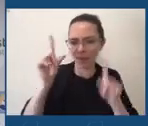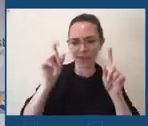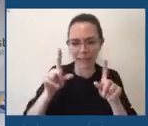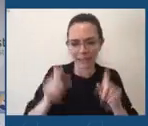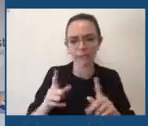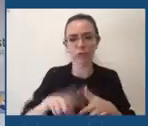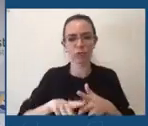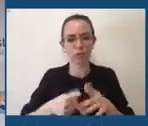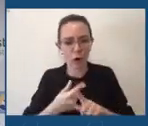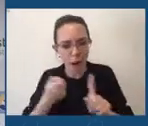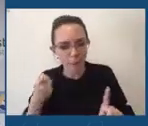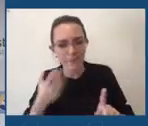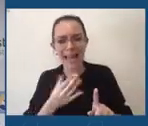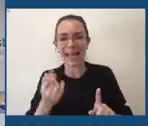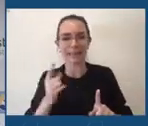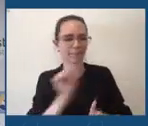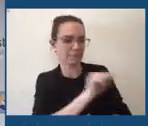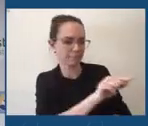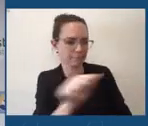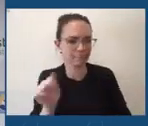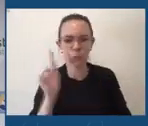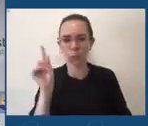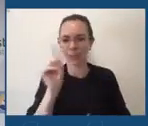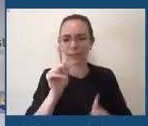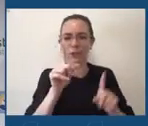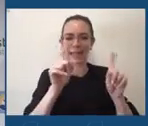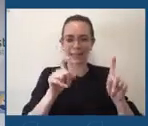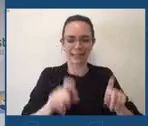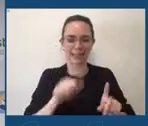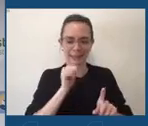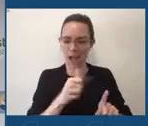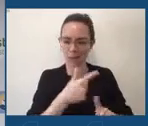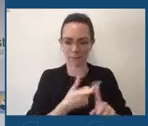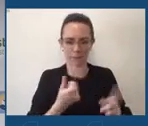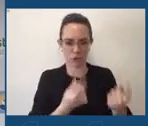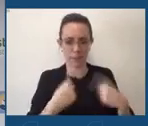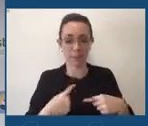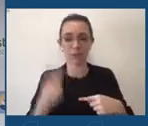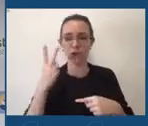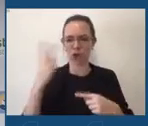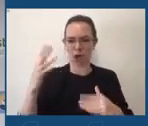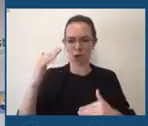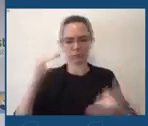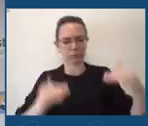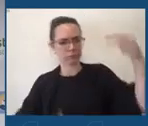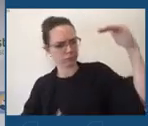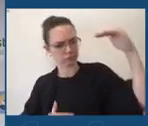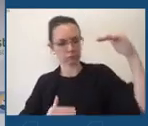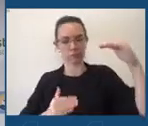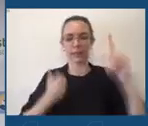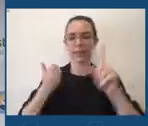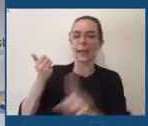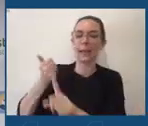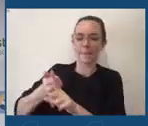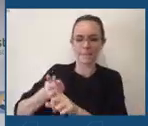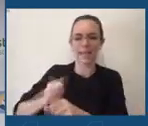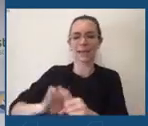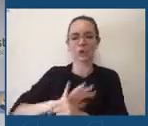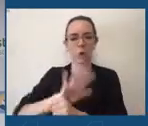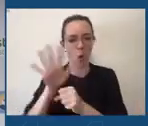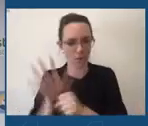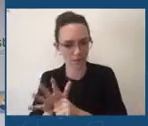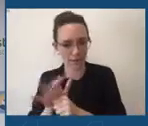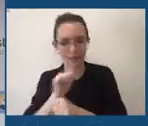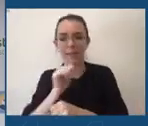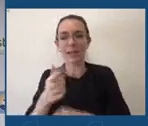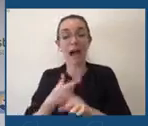importantly, where it was not coming from. And we saw the disproportionate impact of COVID, not just